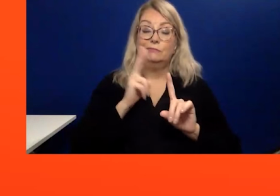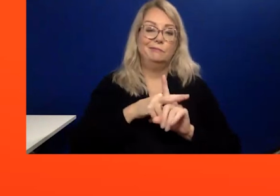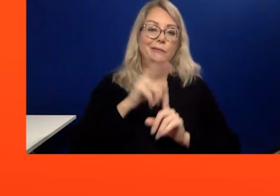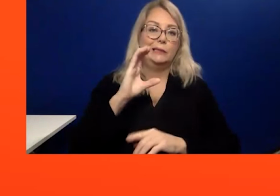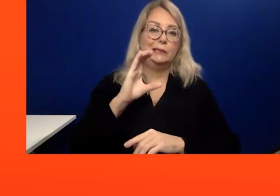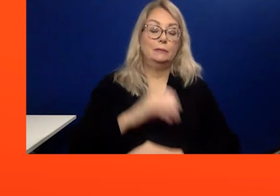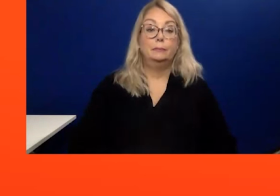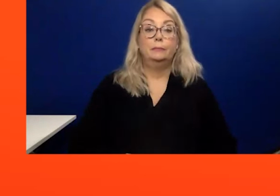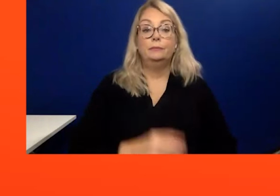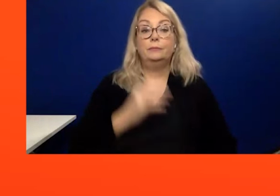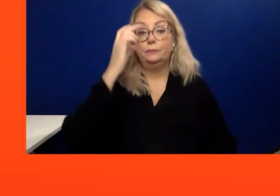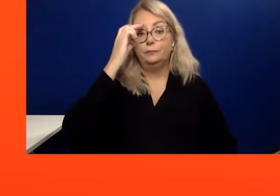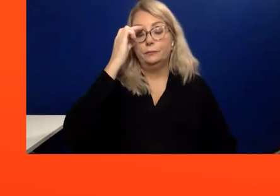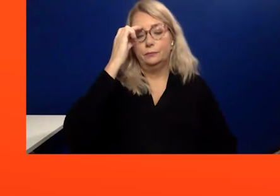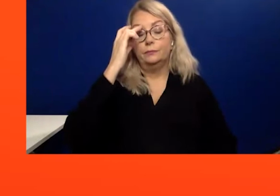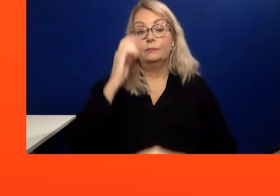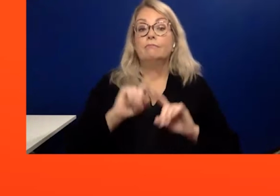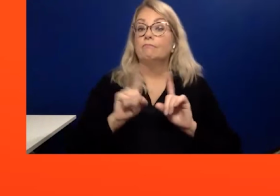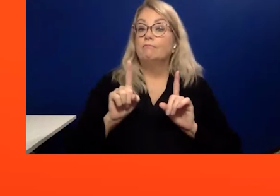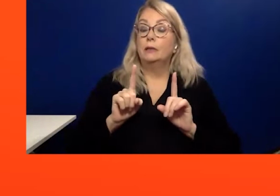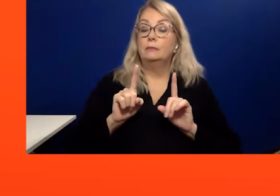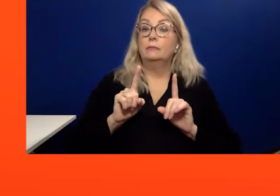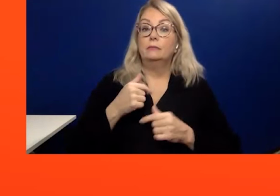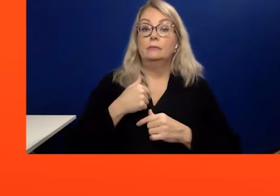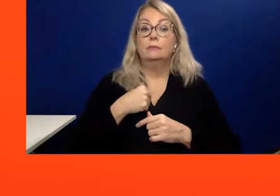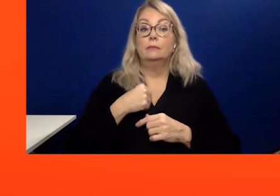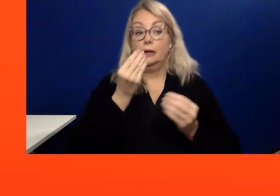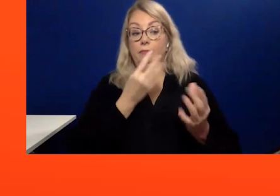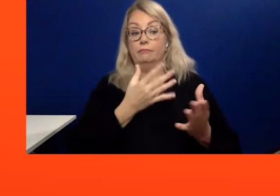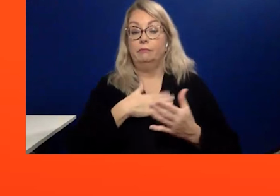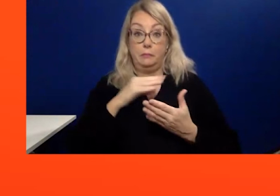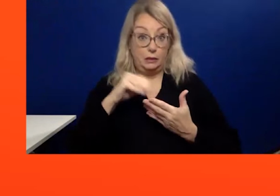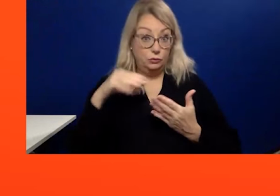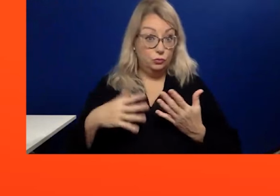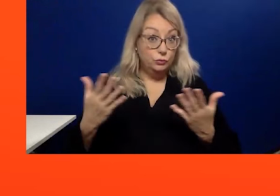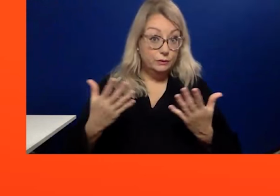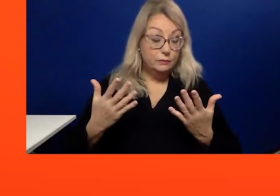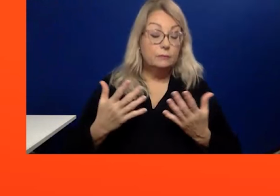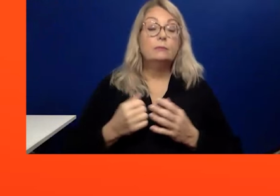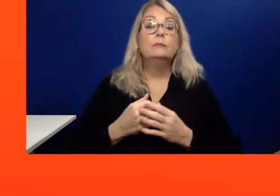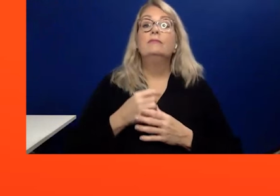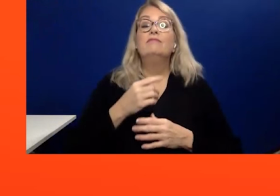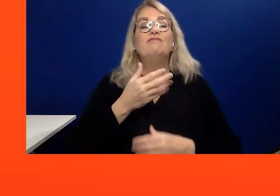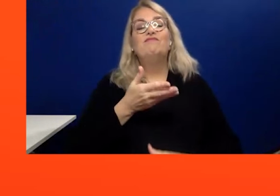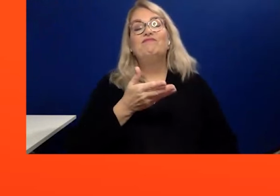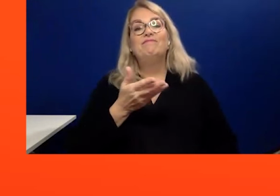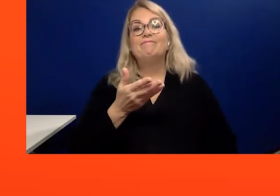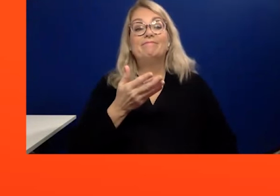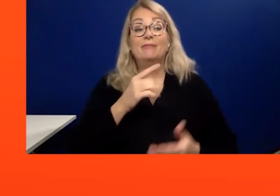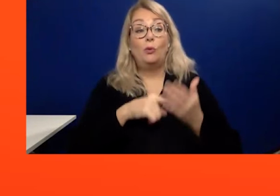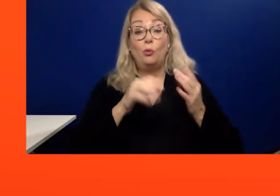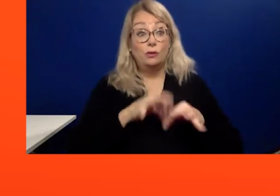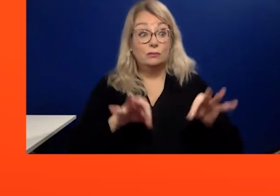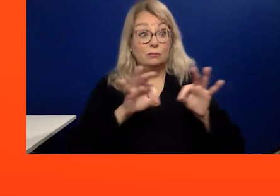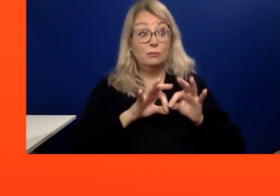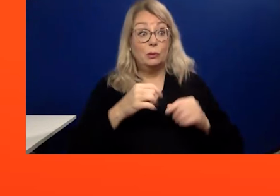Okay. But what I tell my students is, you know what? What matters to me is